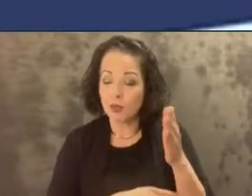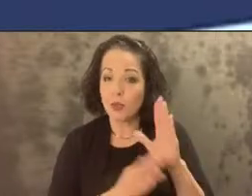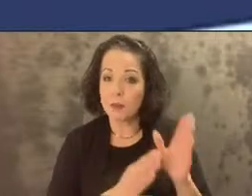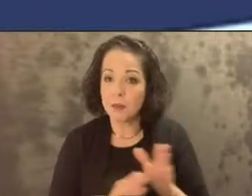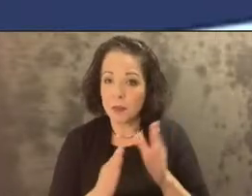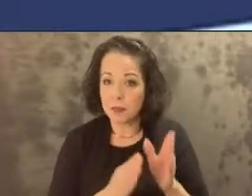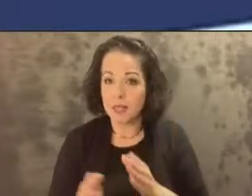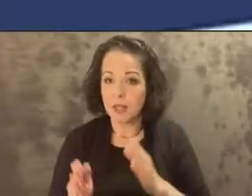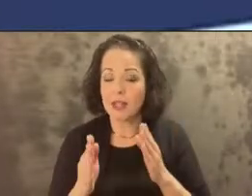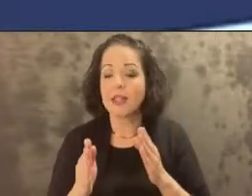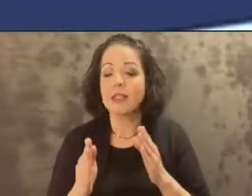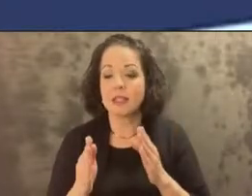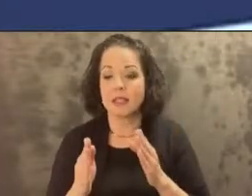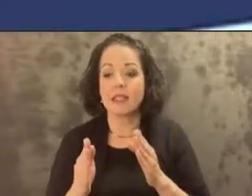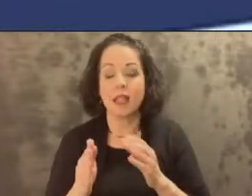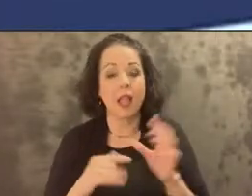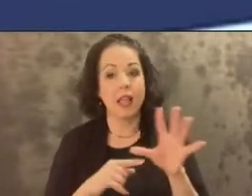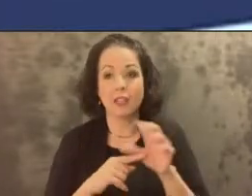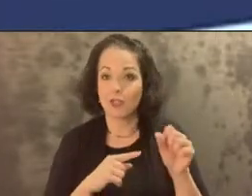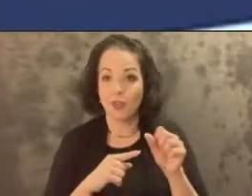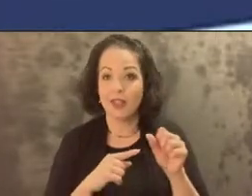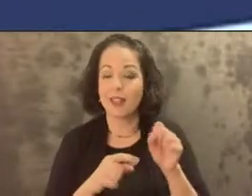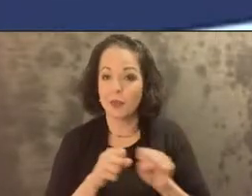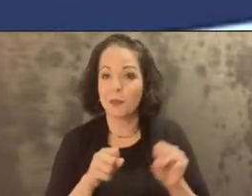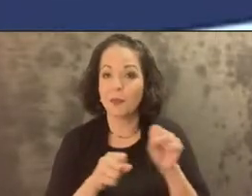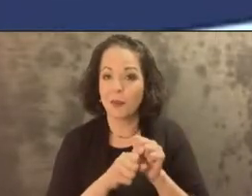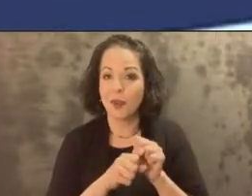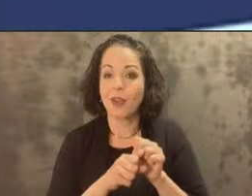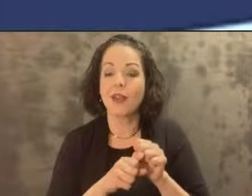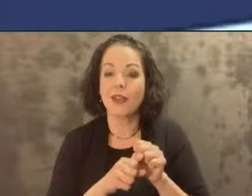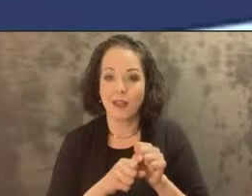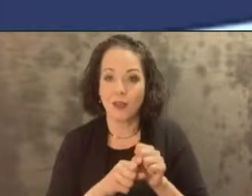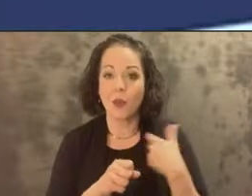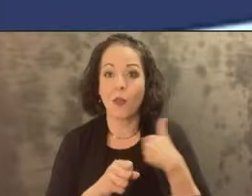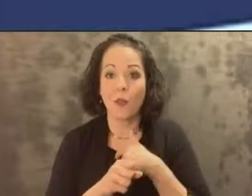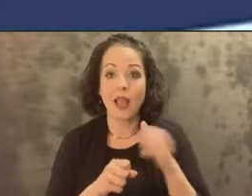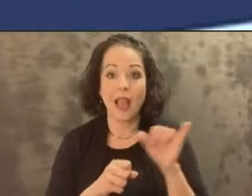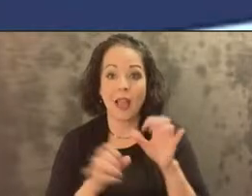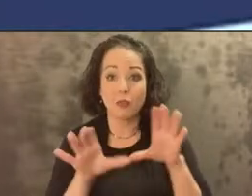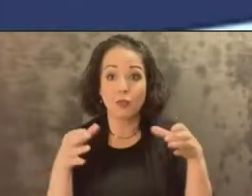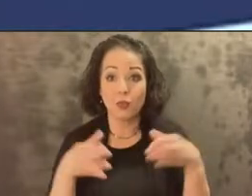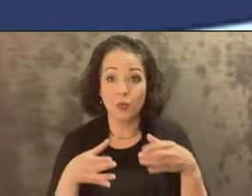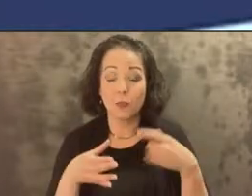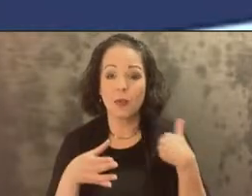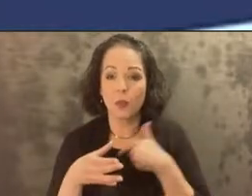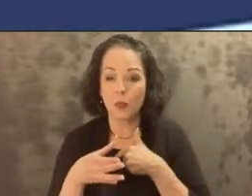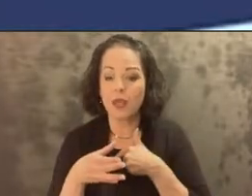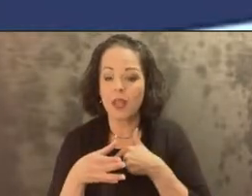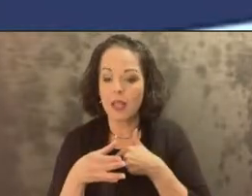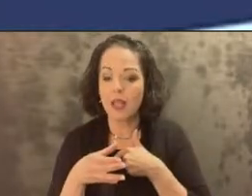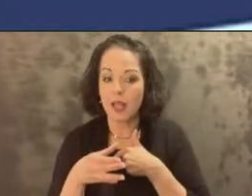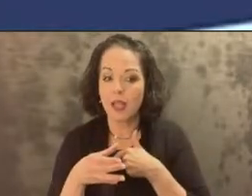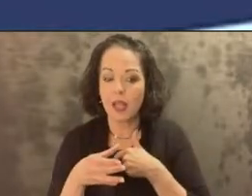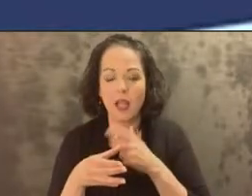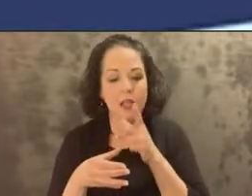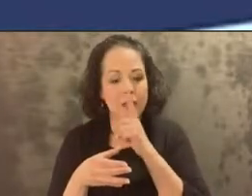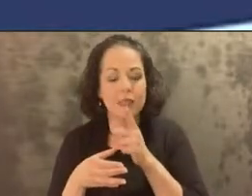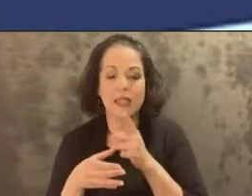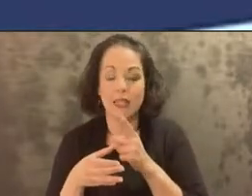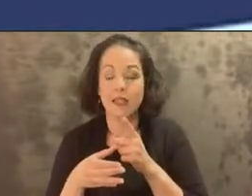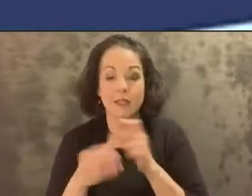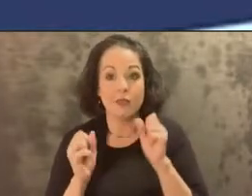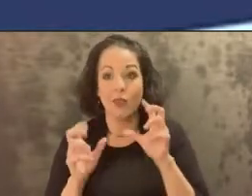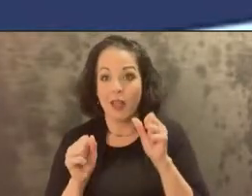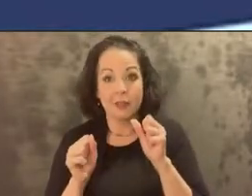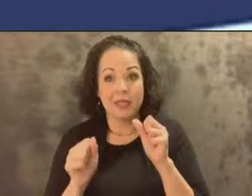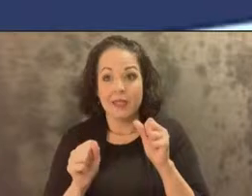preparedness. Extraordinary work. We as a group, I think, are so incredibly